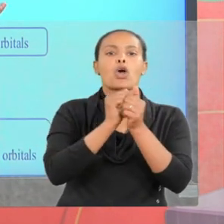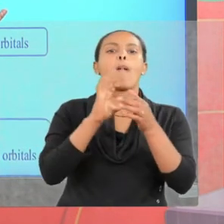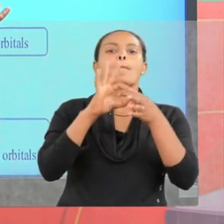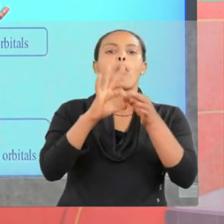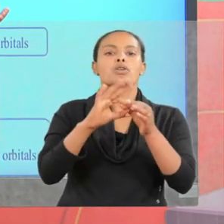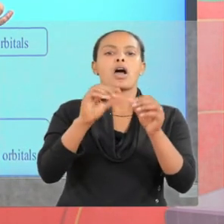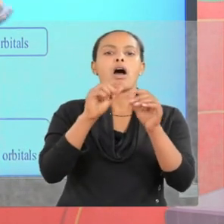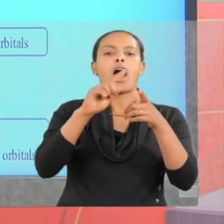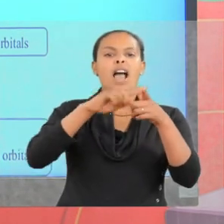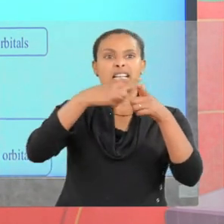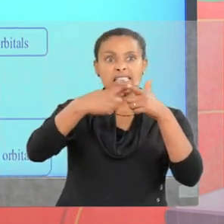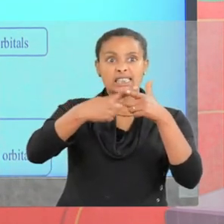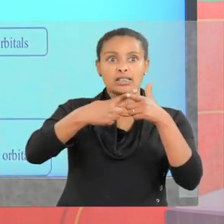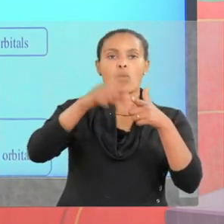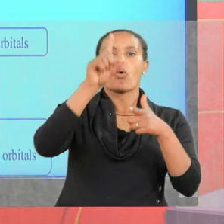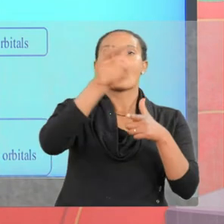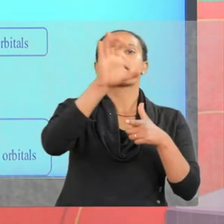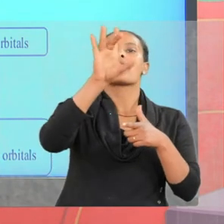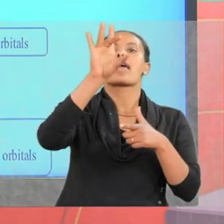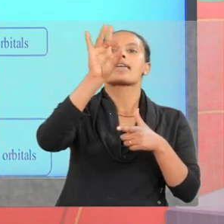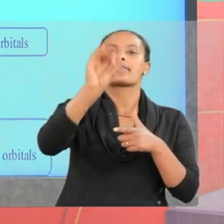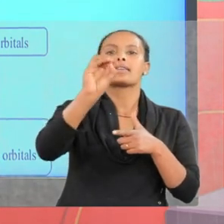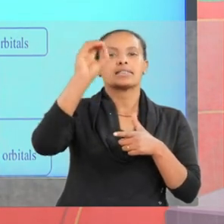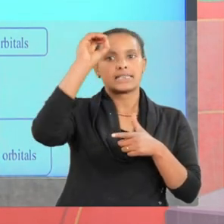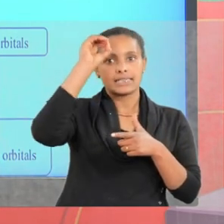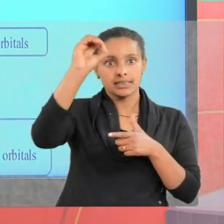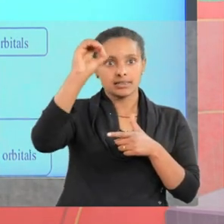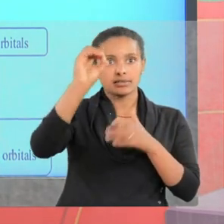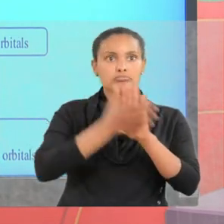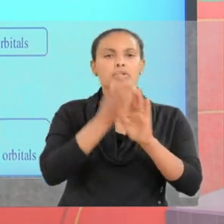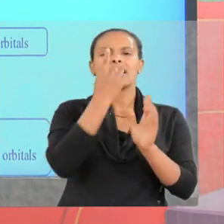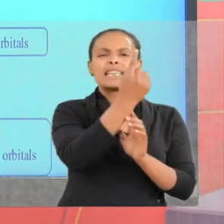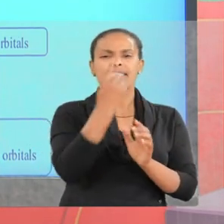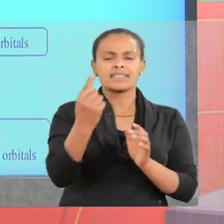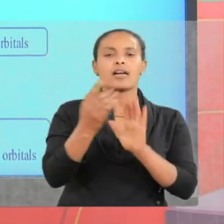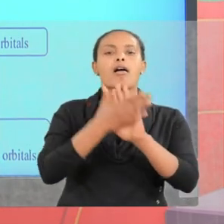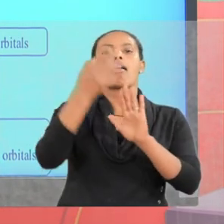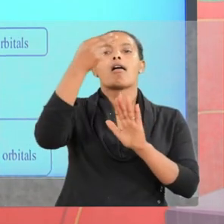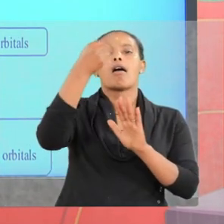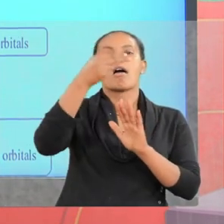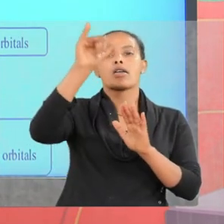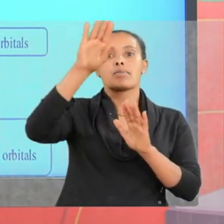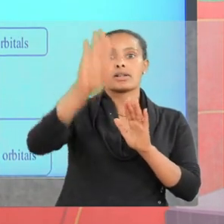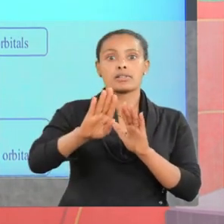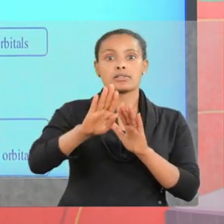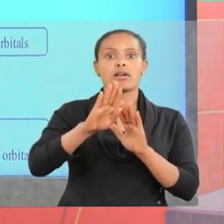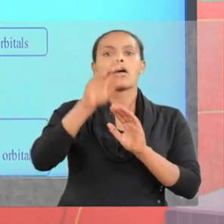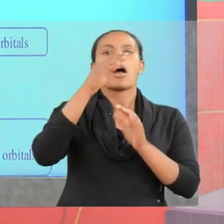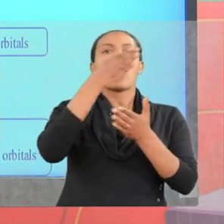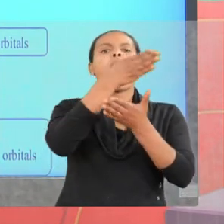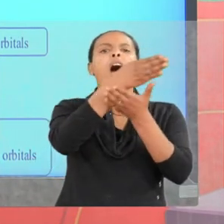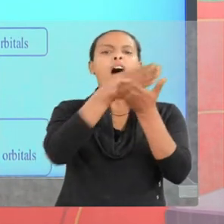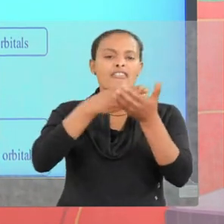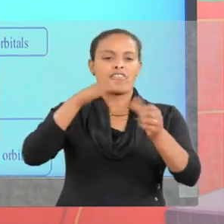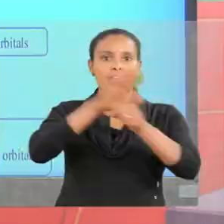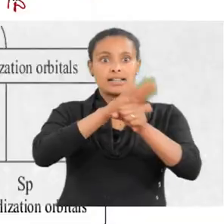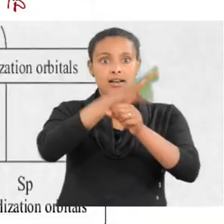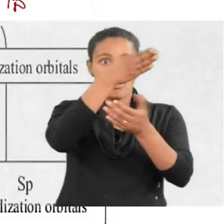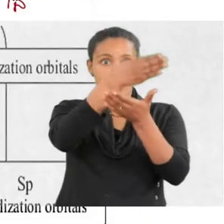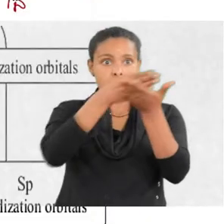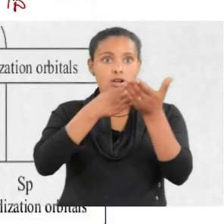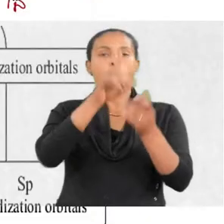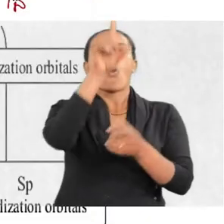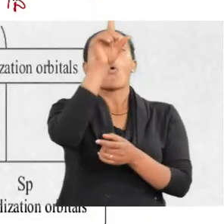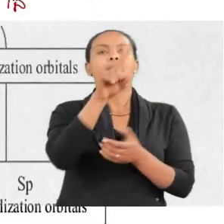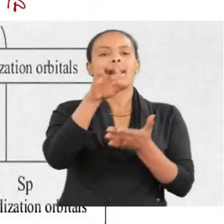angle 180 degrees. Each hybrid orbital is half filled. You see, has